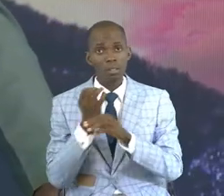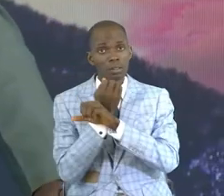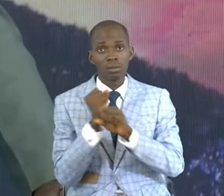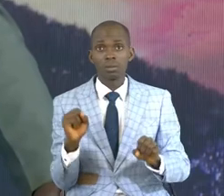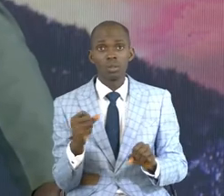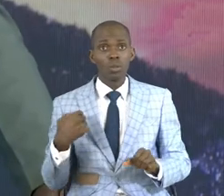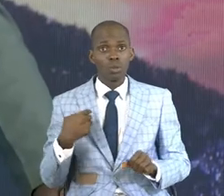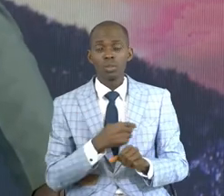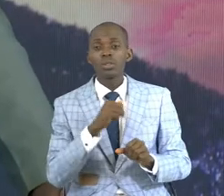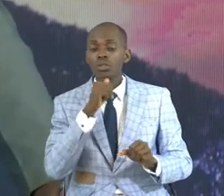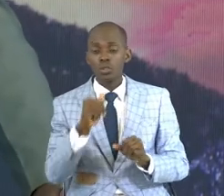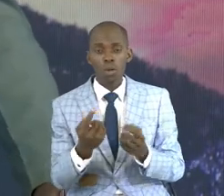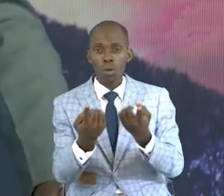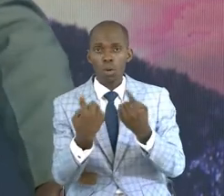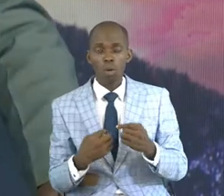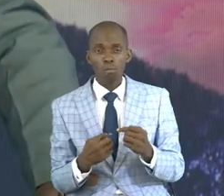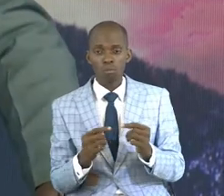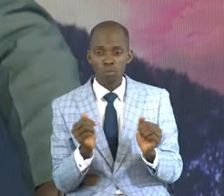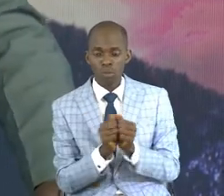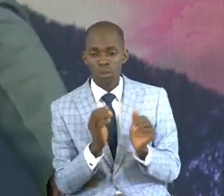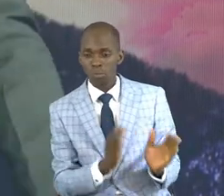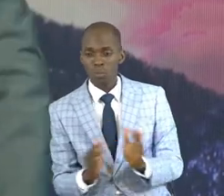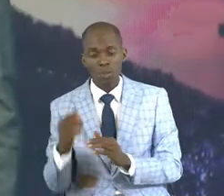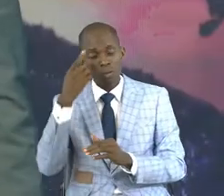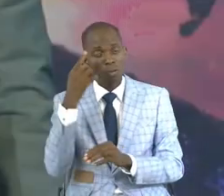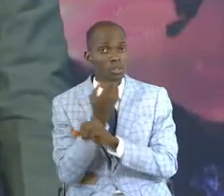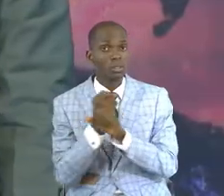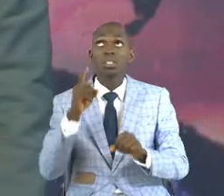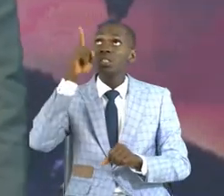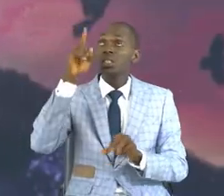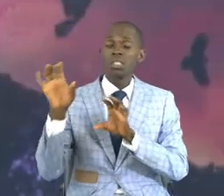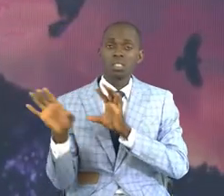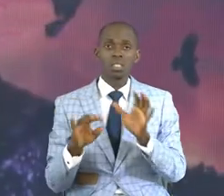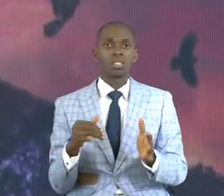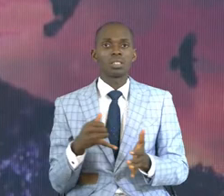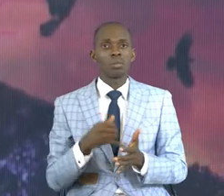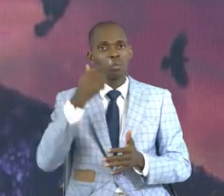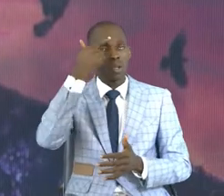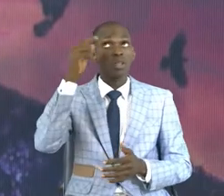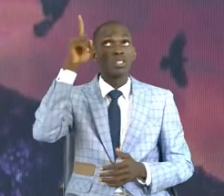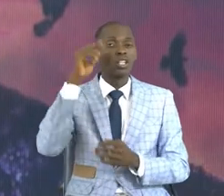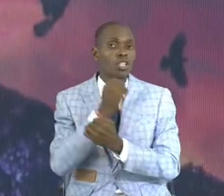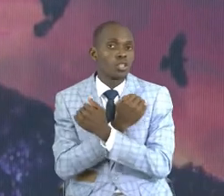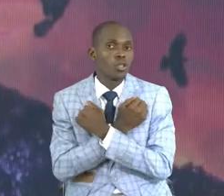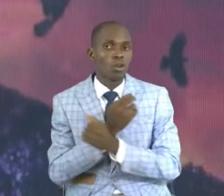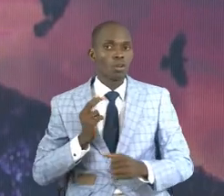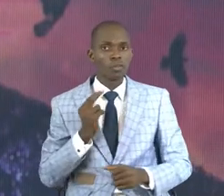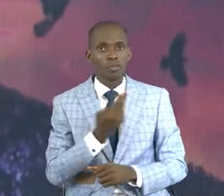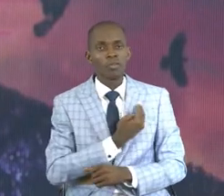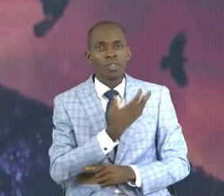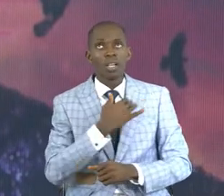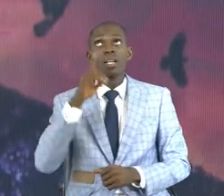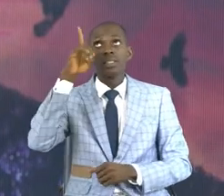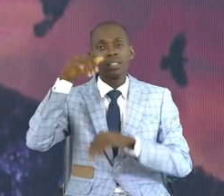the plan of salvation. He first did it, but that he loved us and he sent his